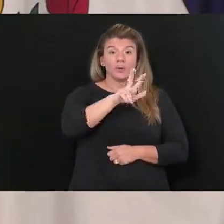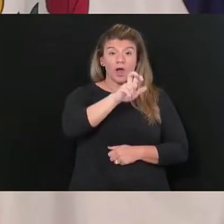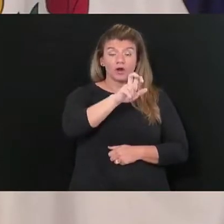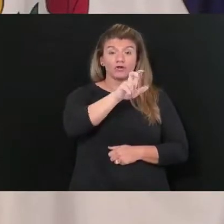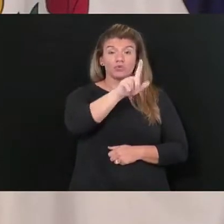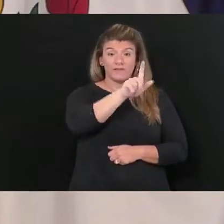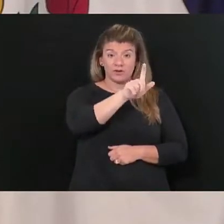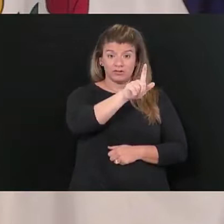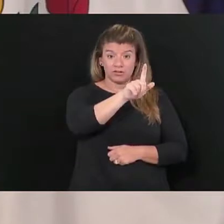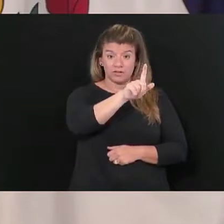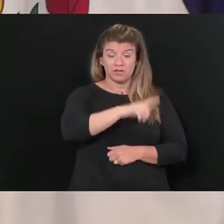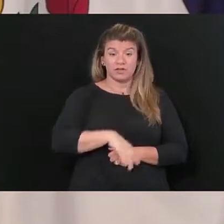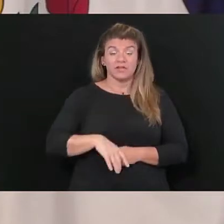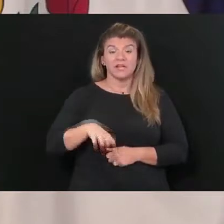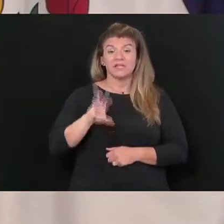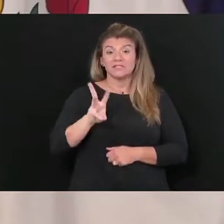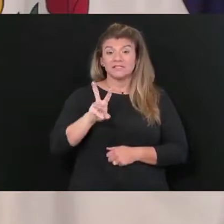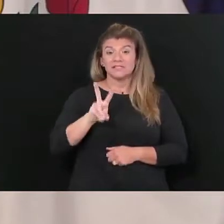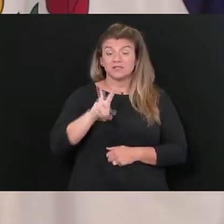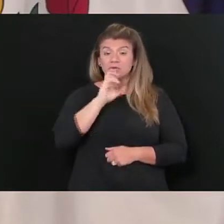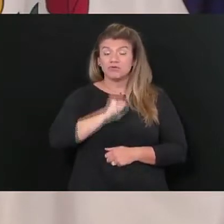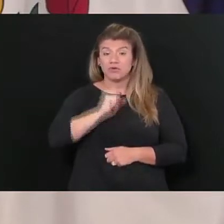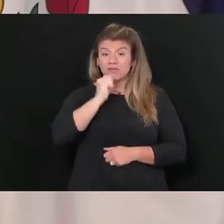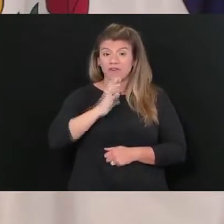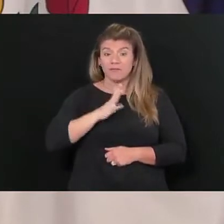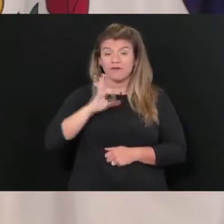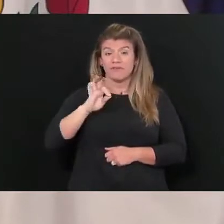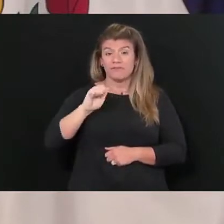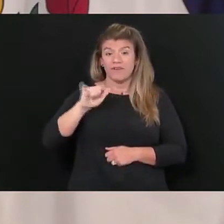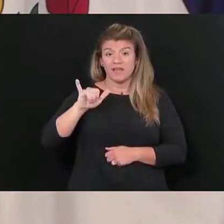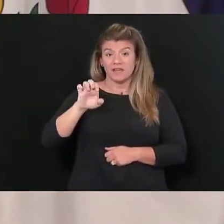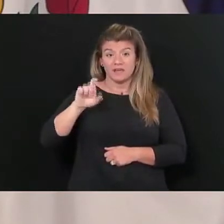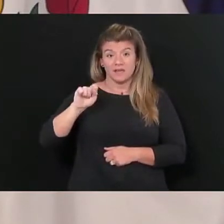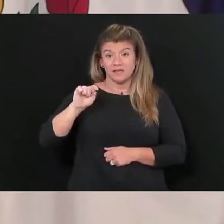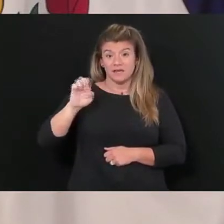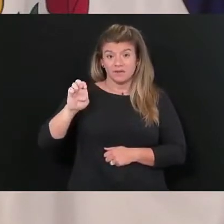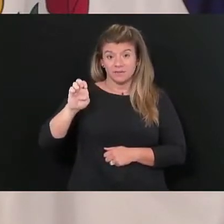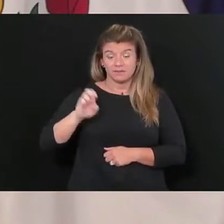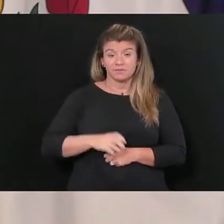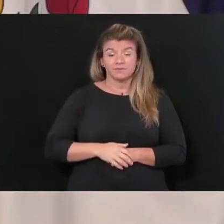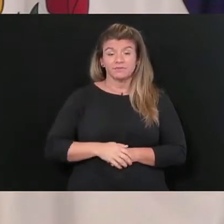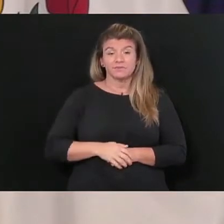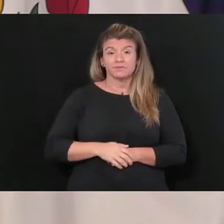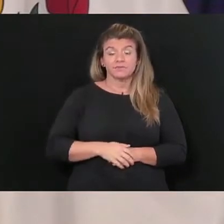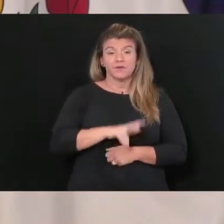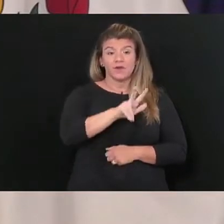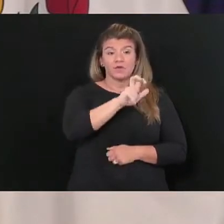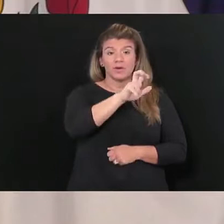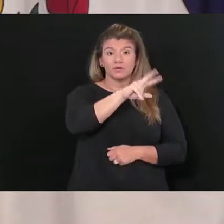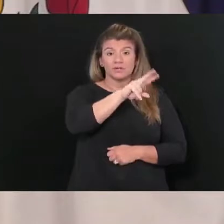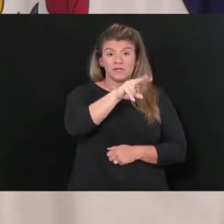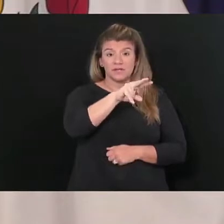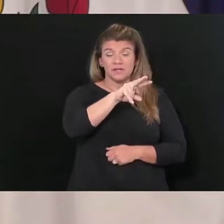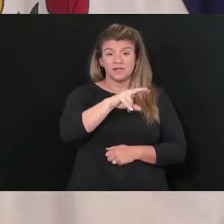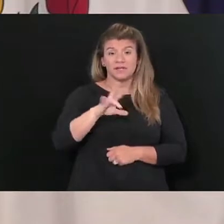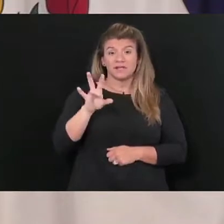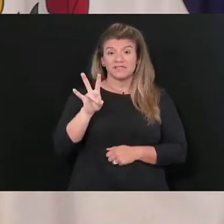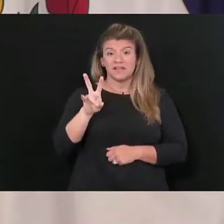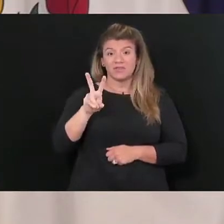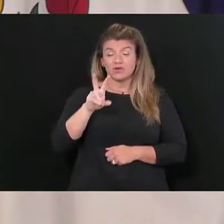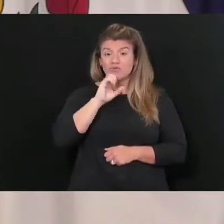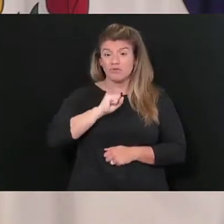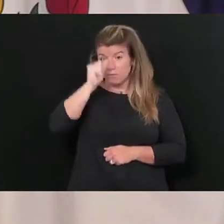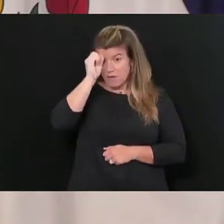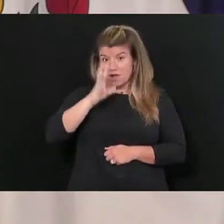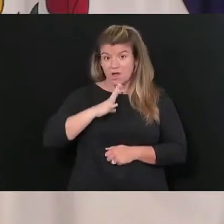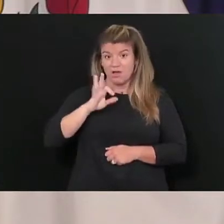321st death is a 62-year-old female from Fayette County. Our 322nd death, a 72-year-old